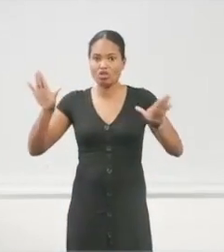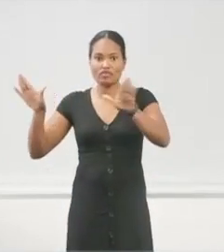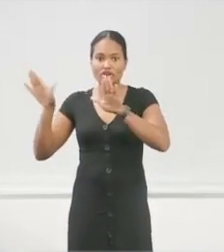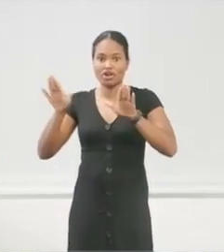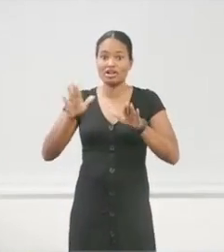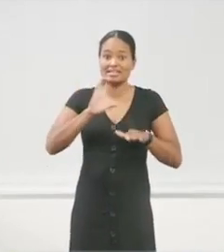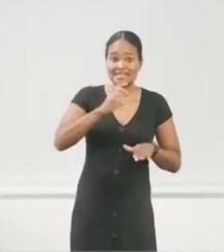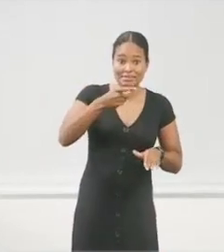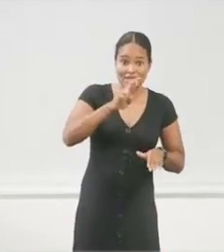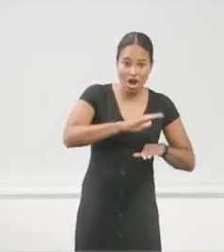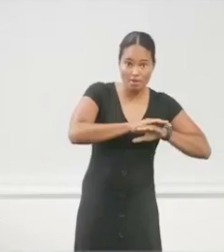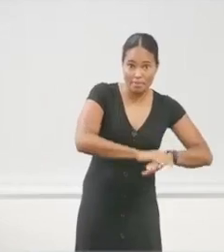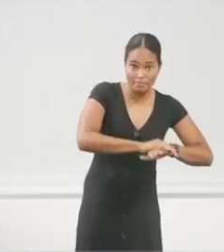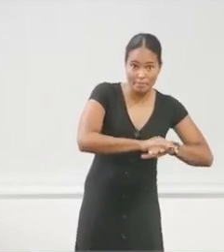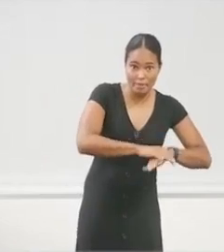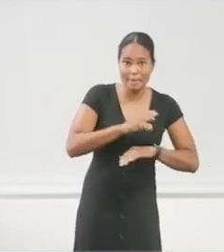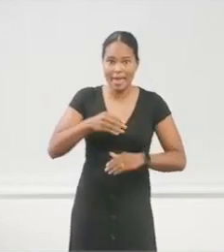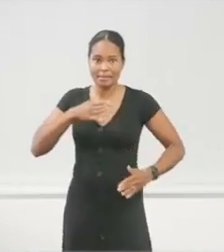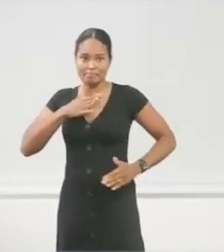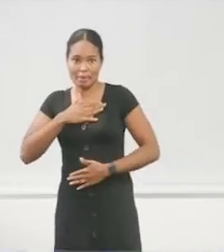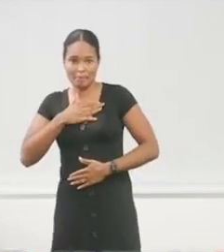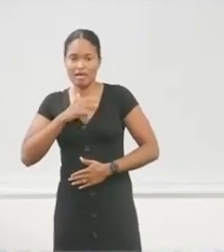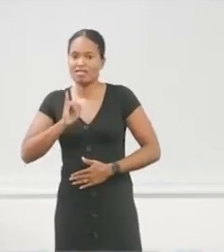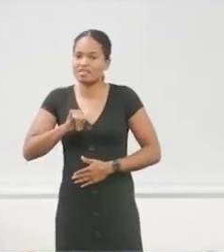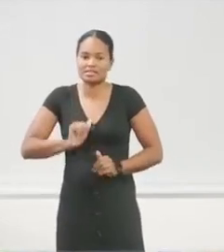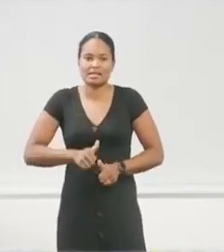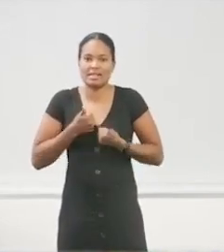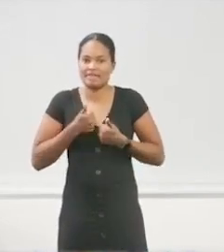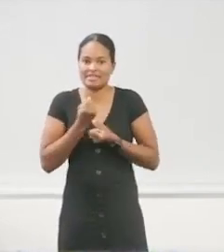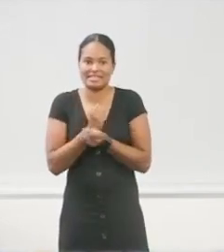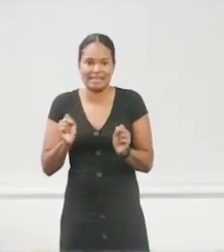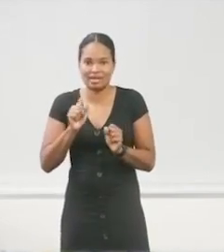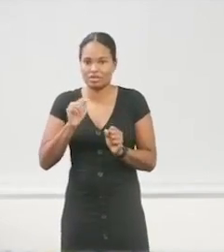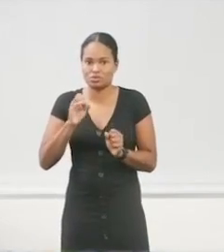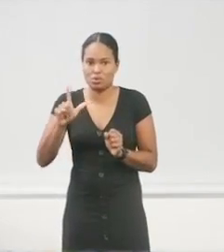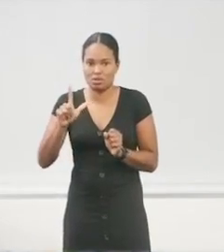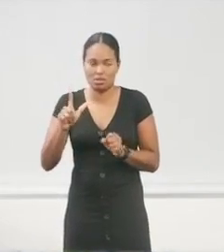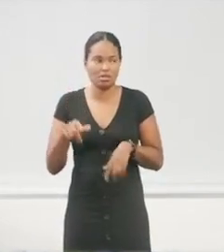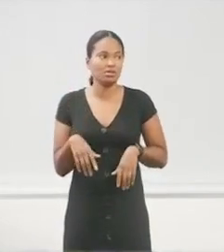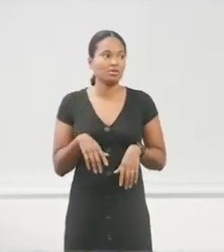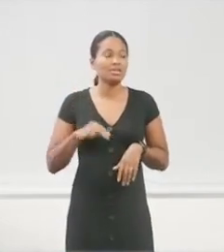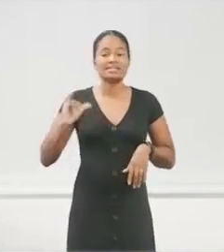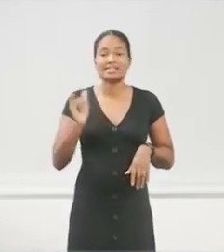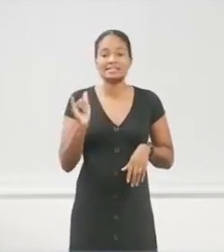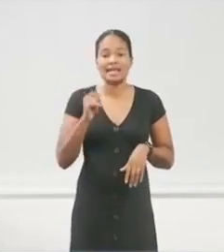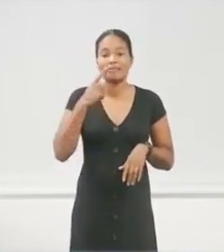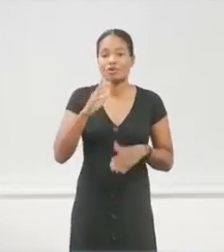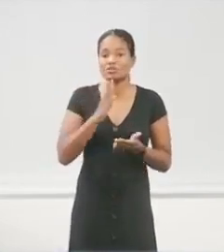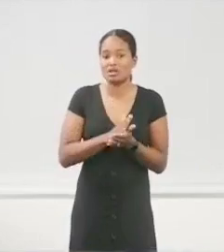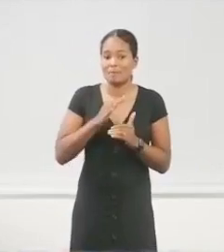support systems in place to provide quick first responder. It's the same thing with the Stop the